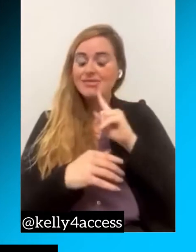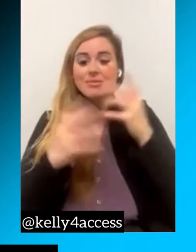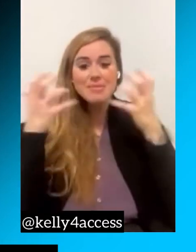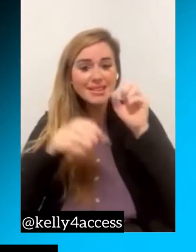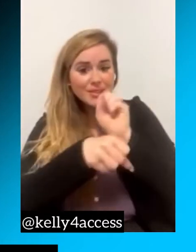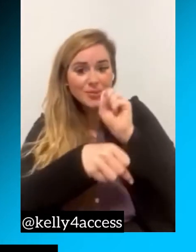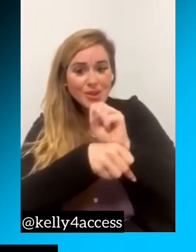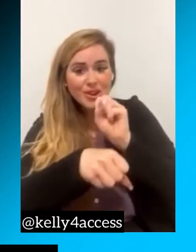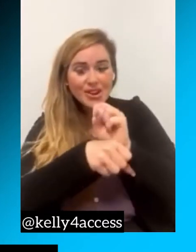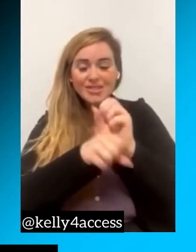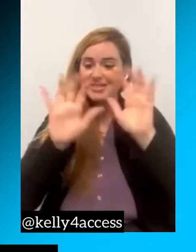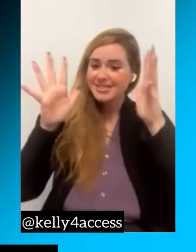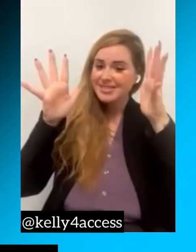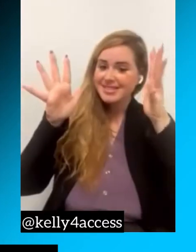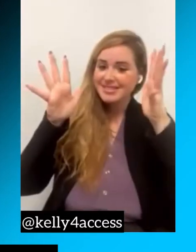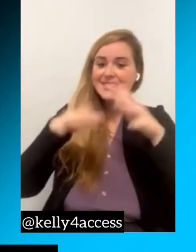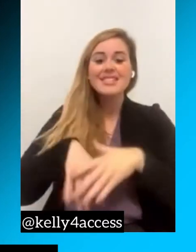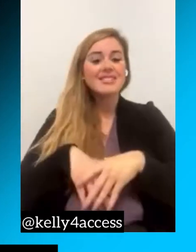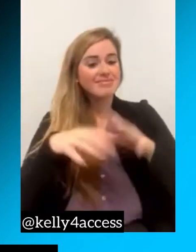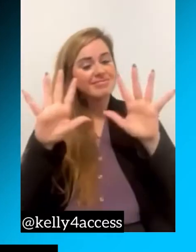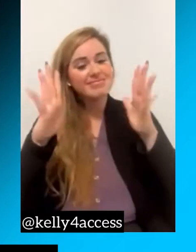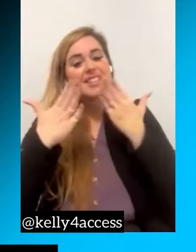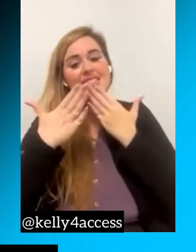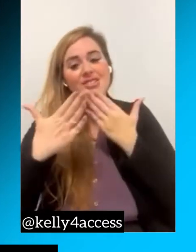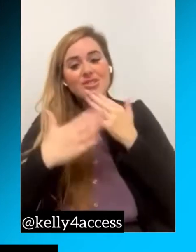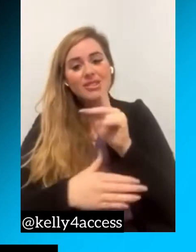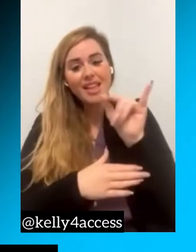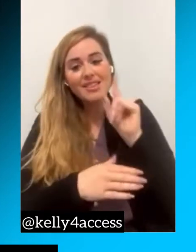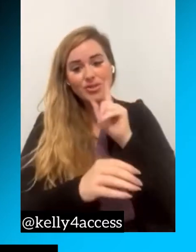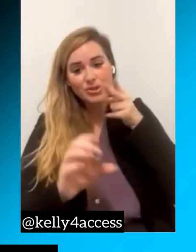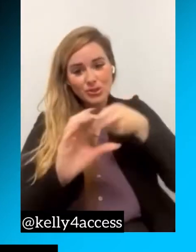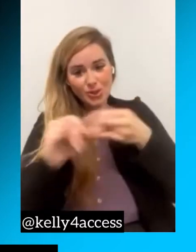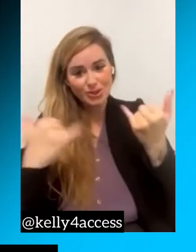Thank you so much, Kelly, for being part of today.